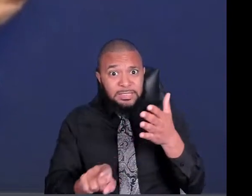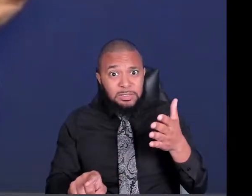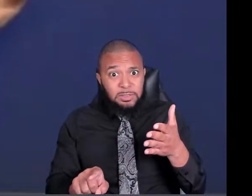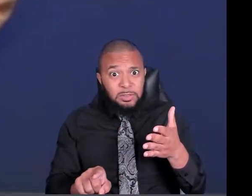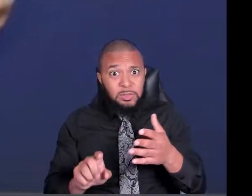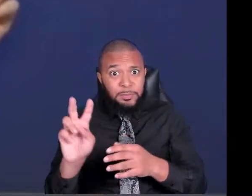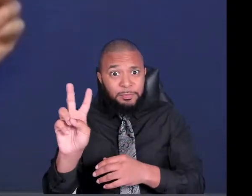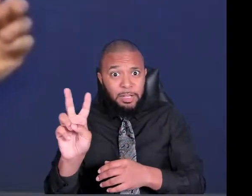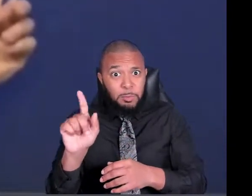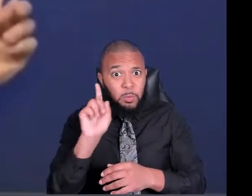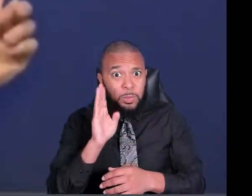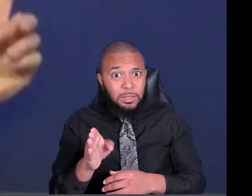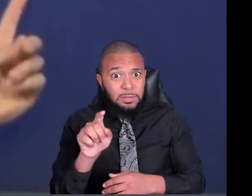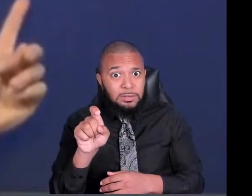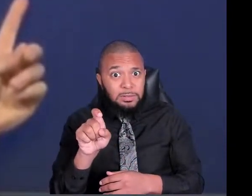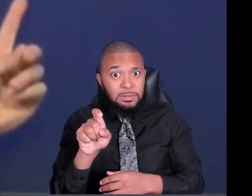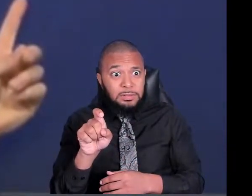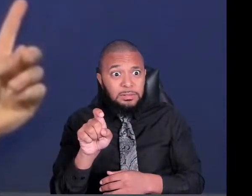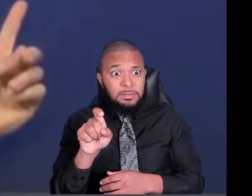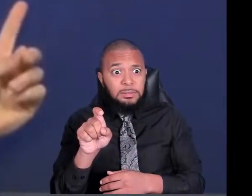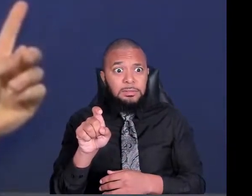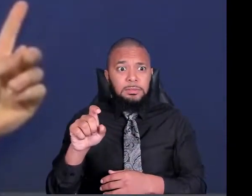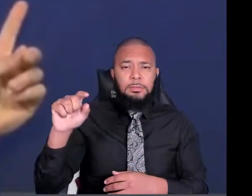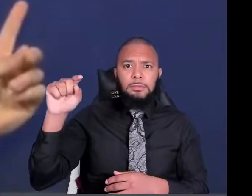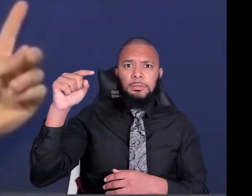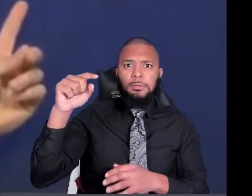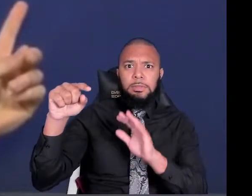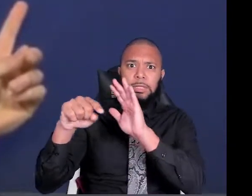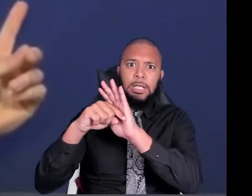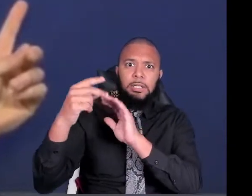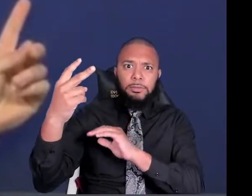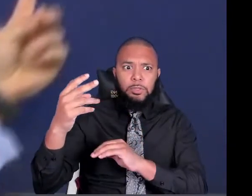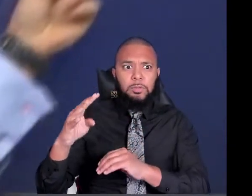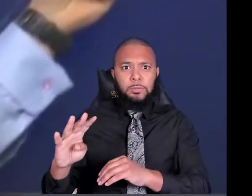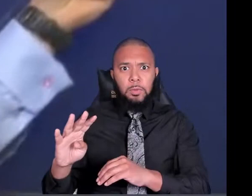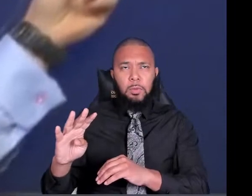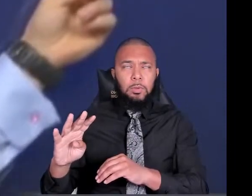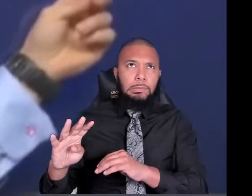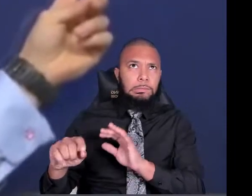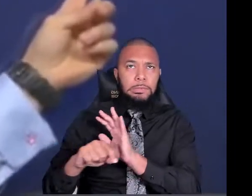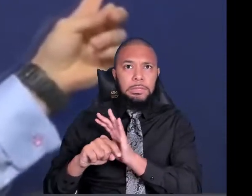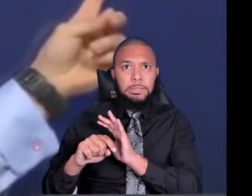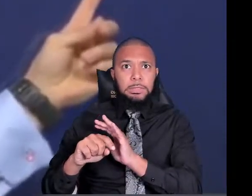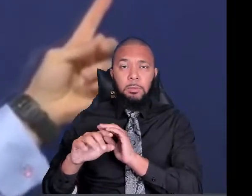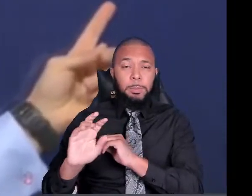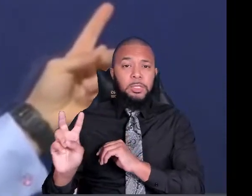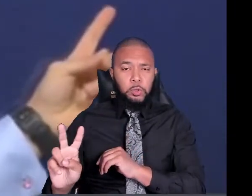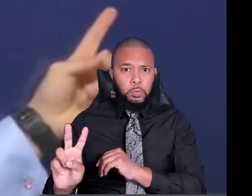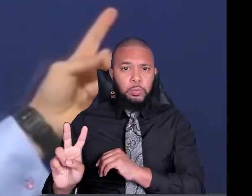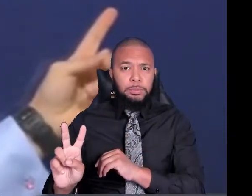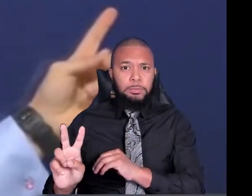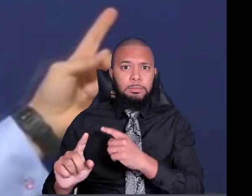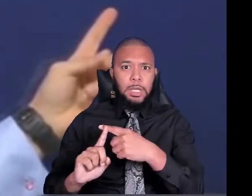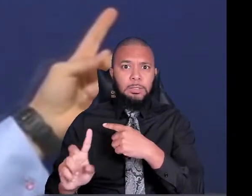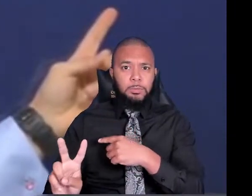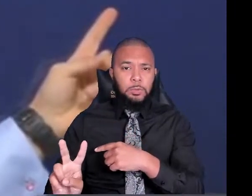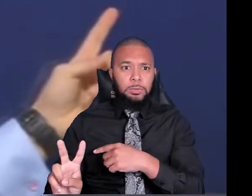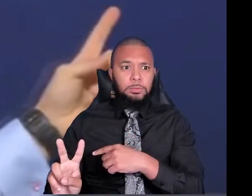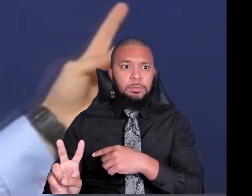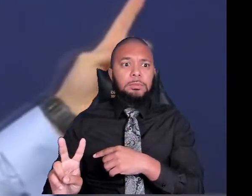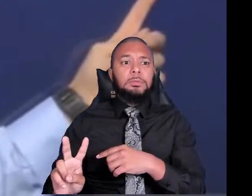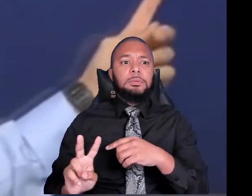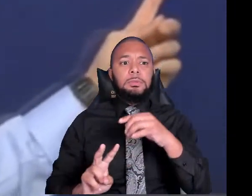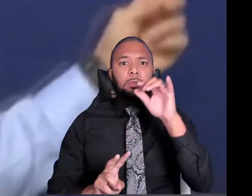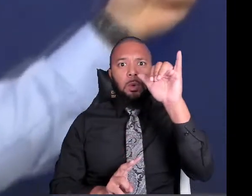Well, negative 2x plus 4x would be 2x. Y plus 3y is